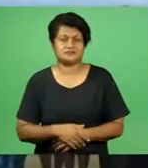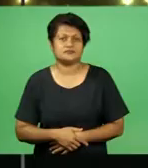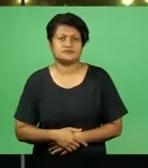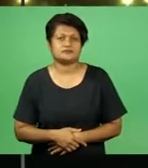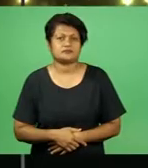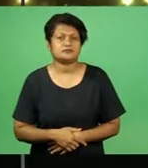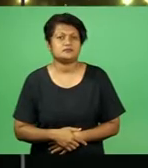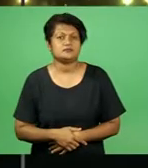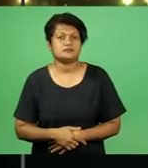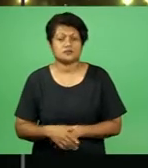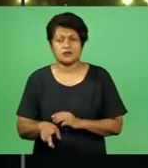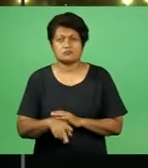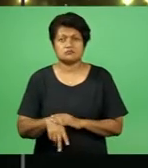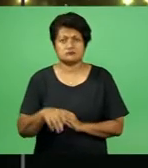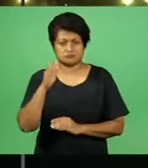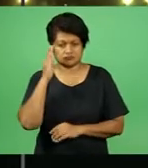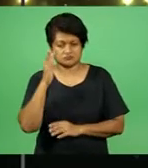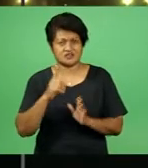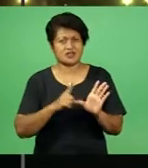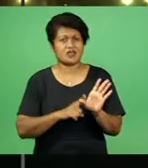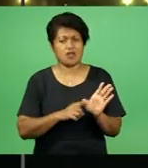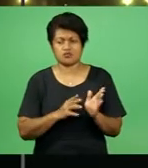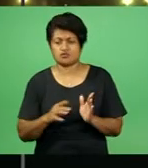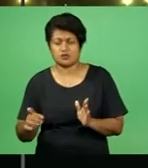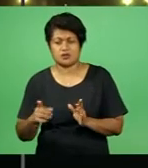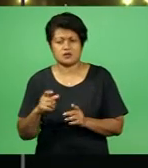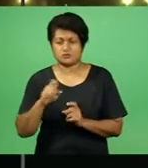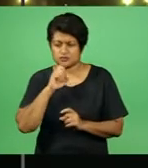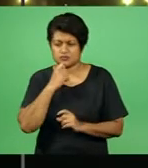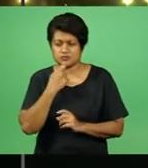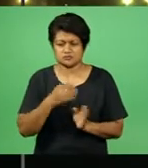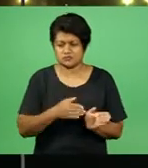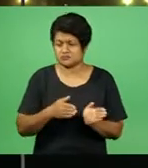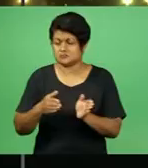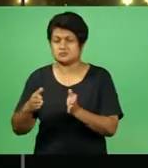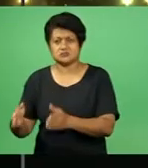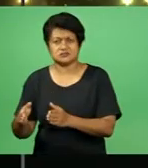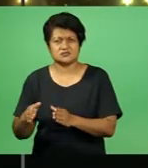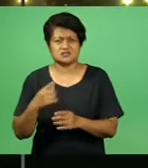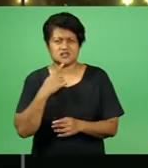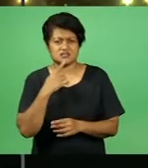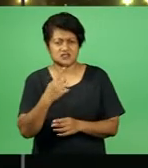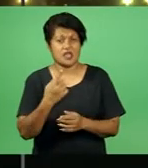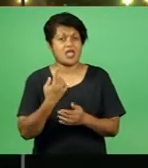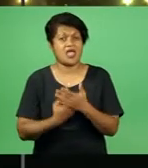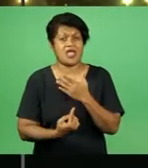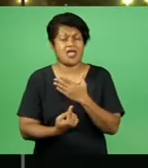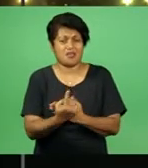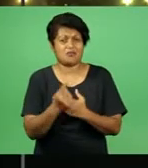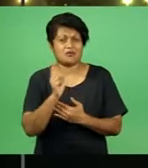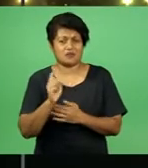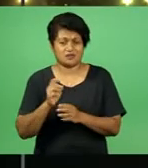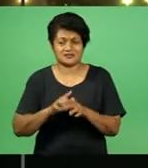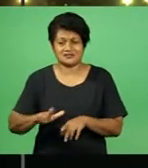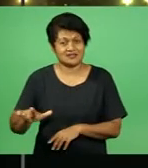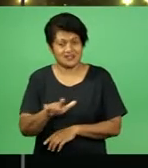News. A primary school on Yandua Island will be relocated as a precaution following a massive landslide during TC Ana